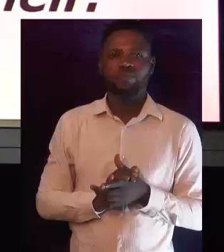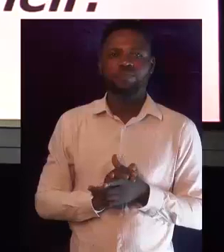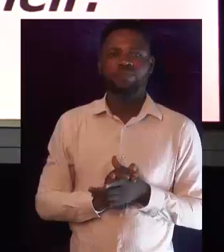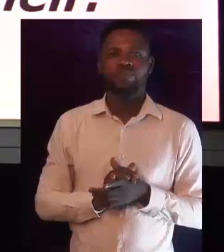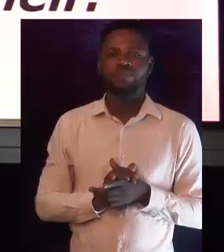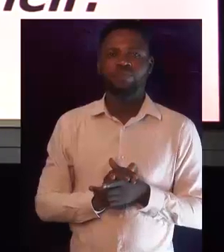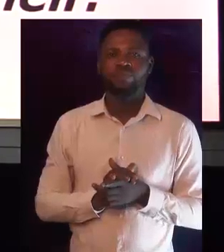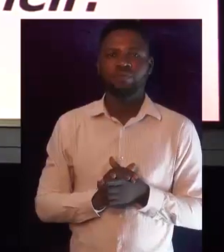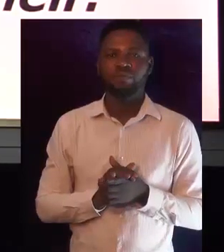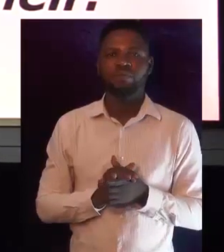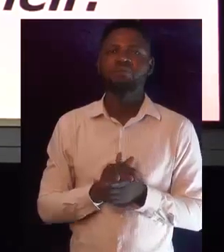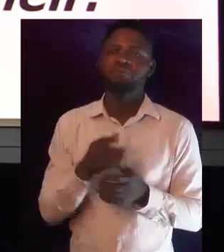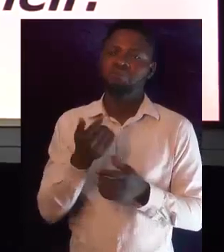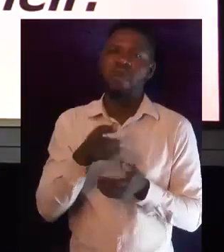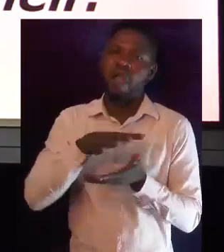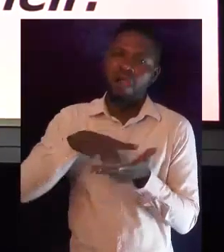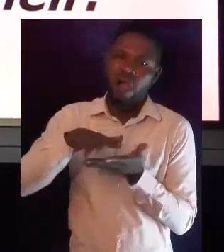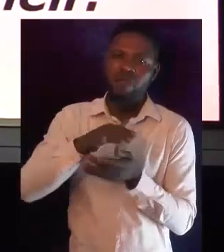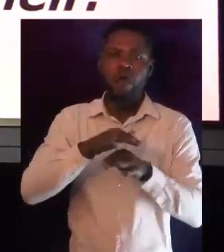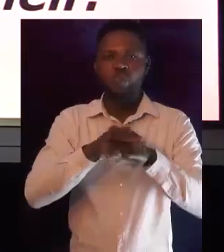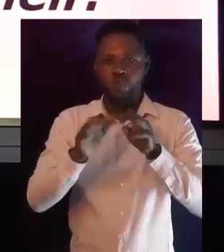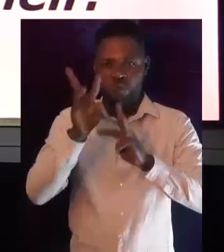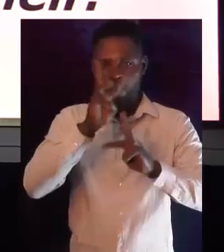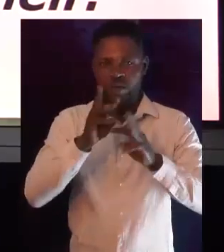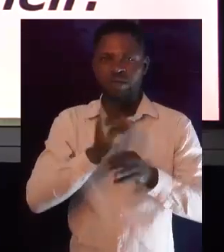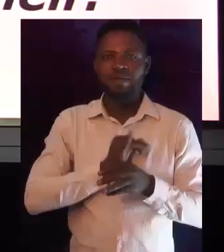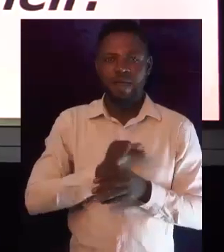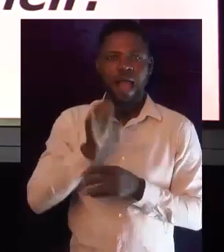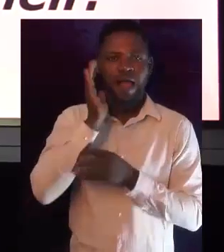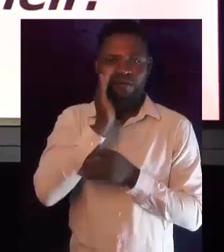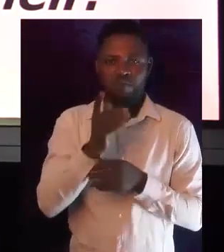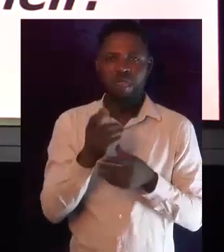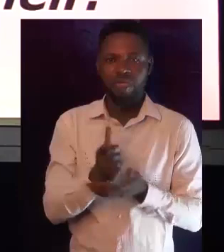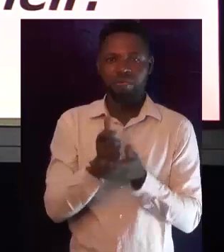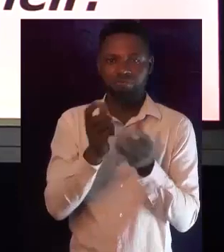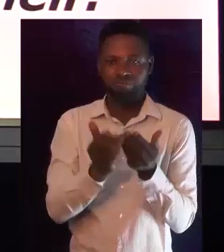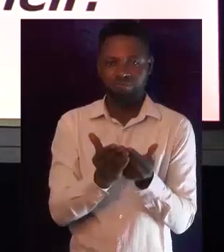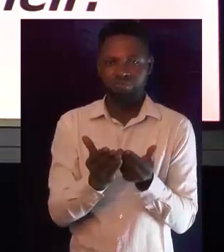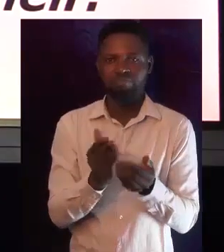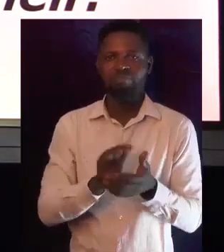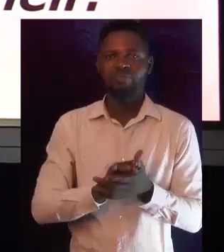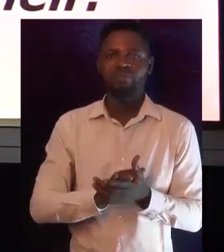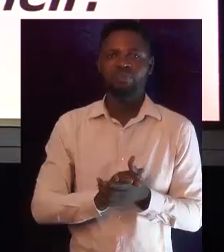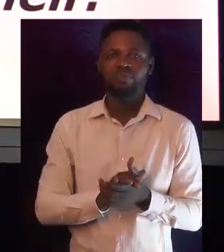their lunch there. Quite confusing. Don't worry, I'm going to allay your fears today.